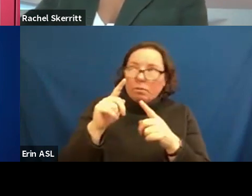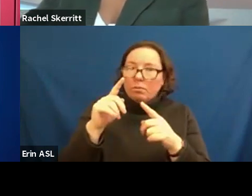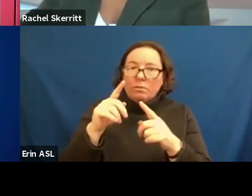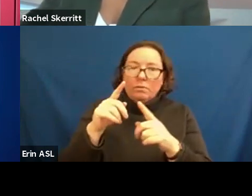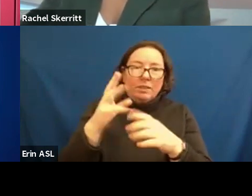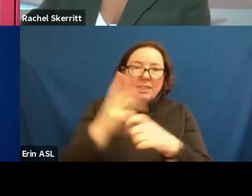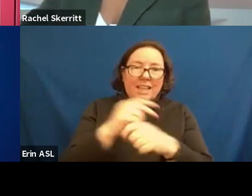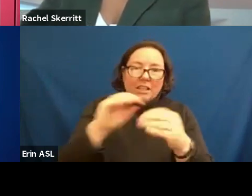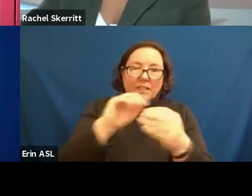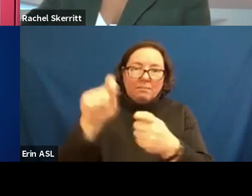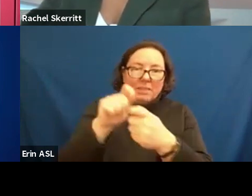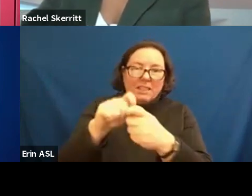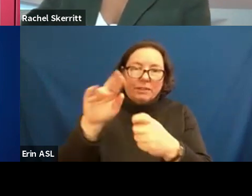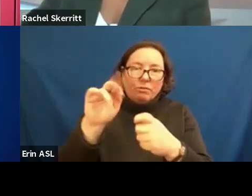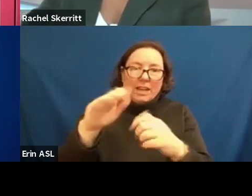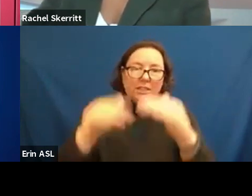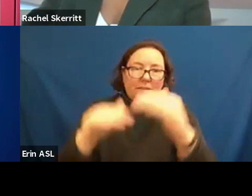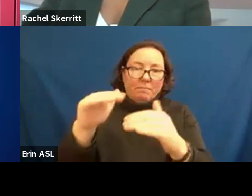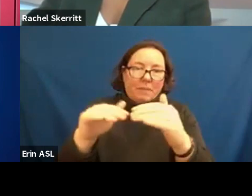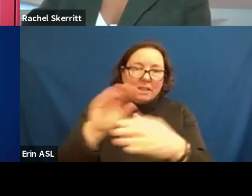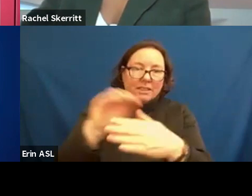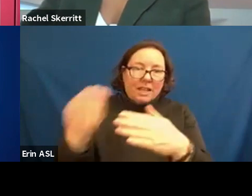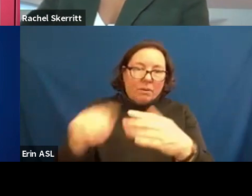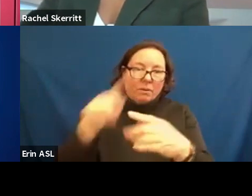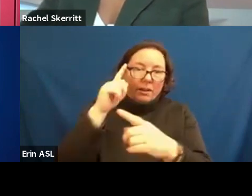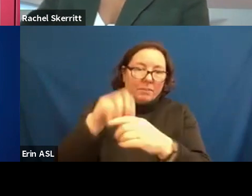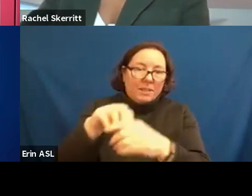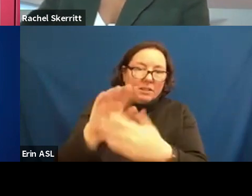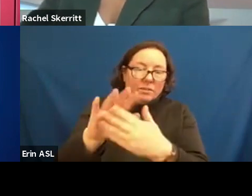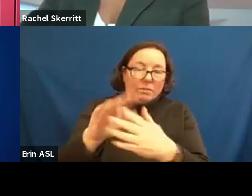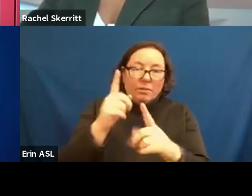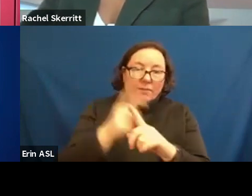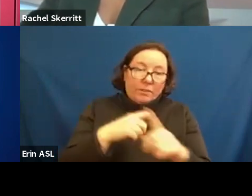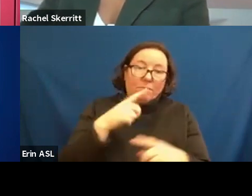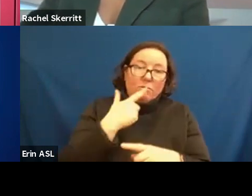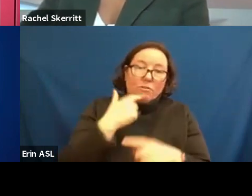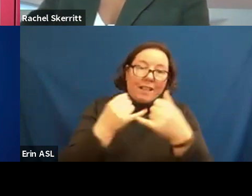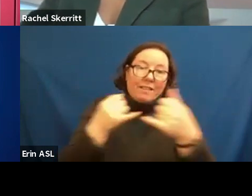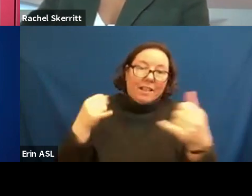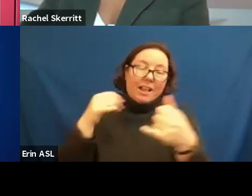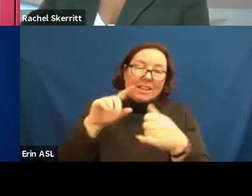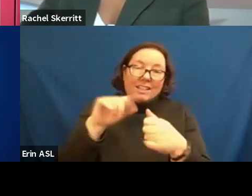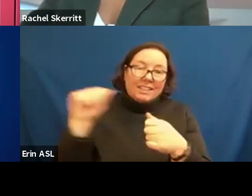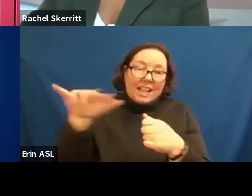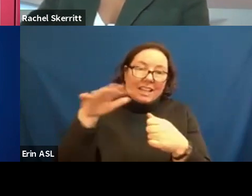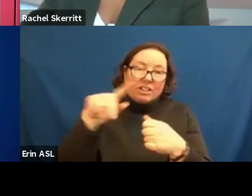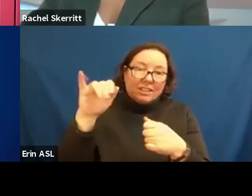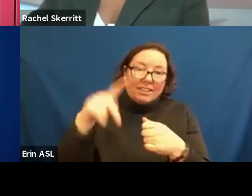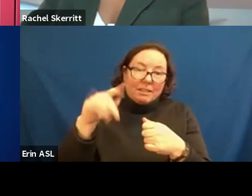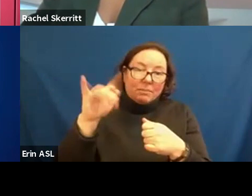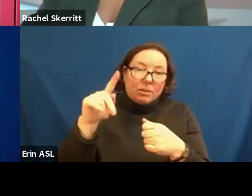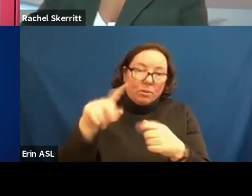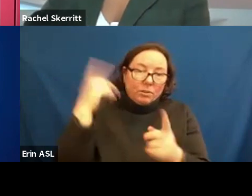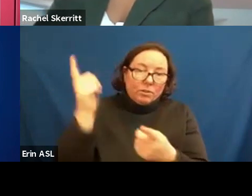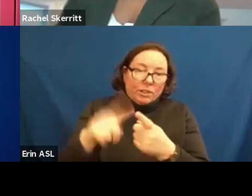balanced outcome for the races of students at the exam schools by redlining predominantly Asian zip codes in order to reduce the number of successful